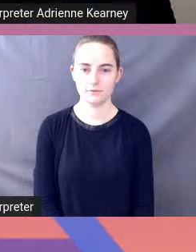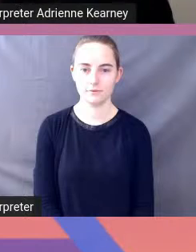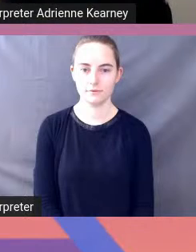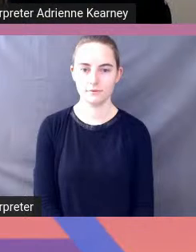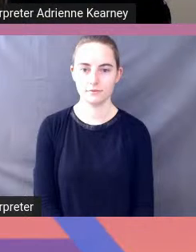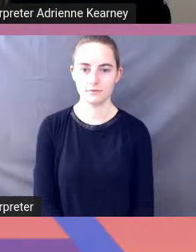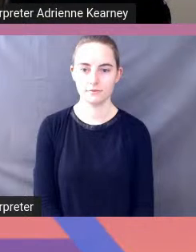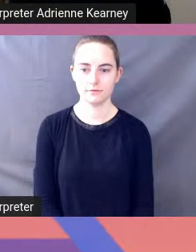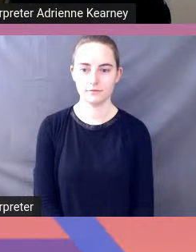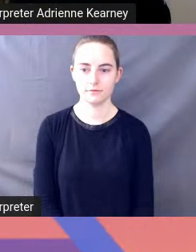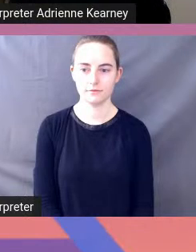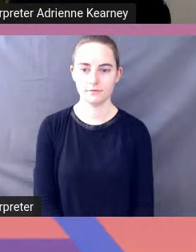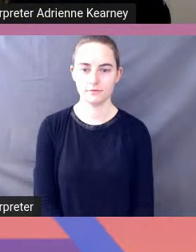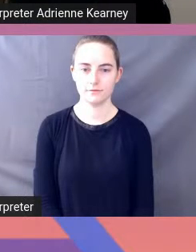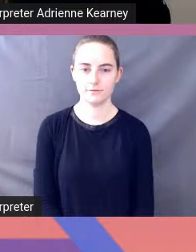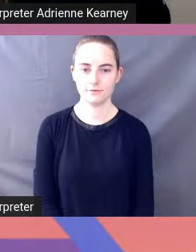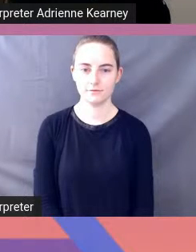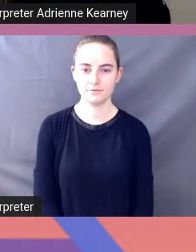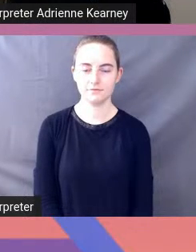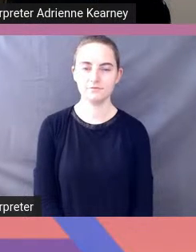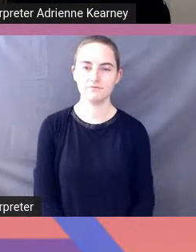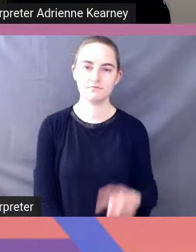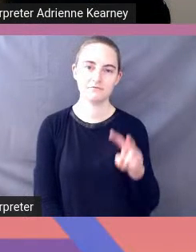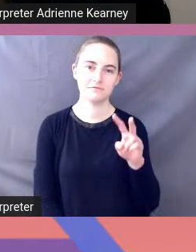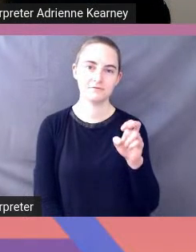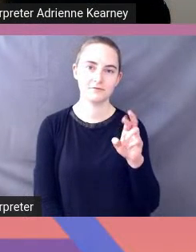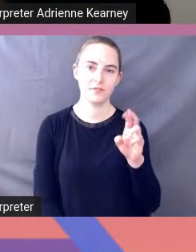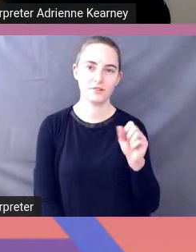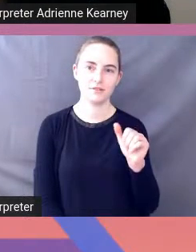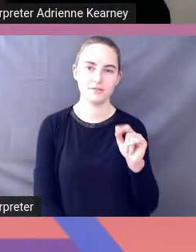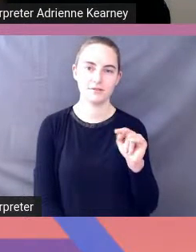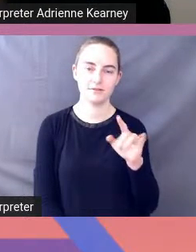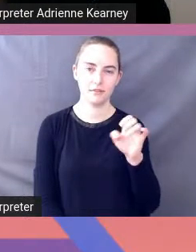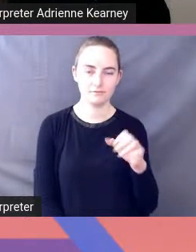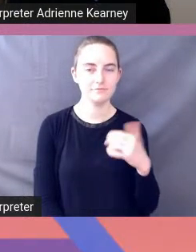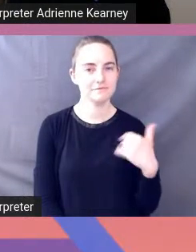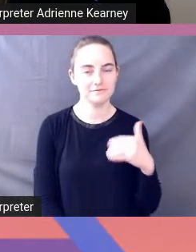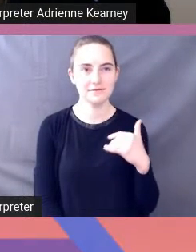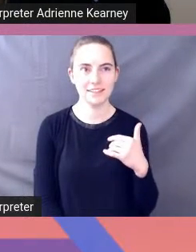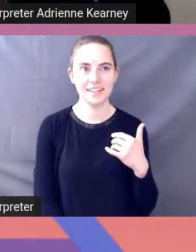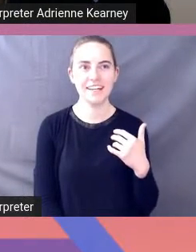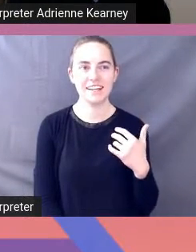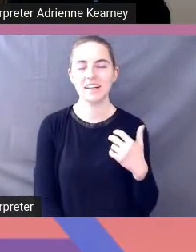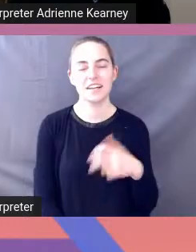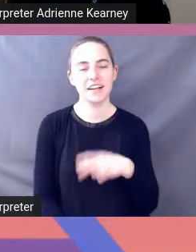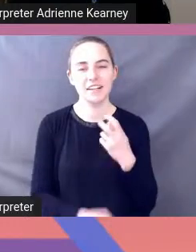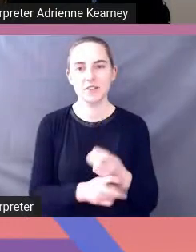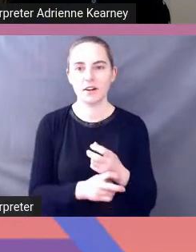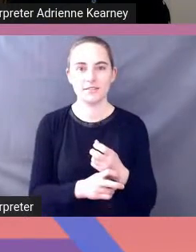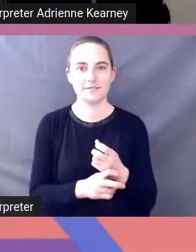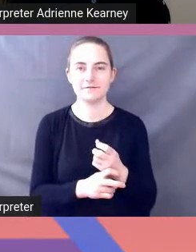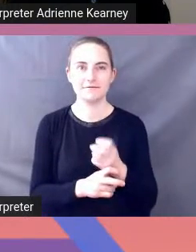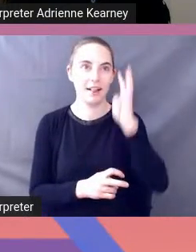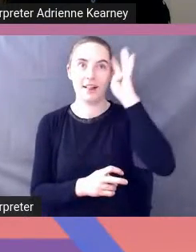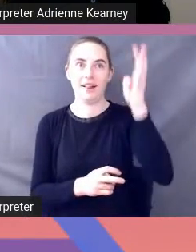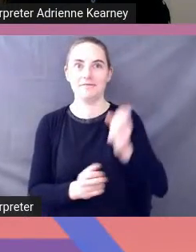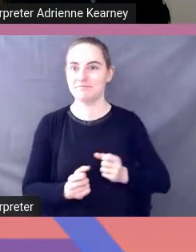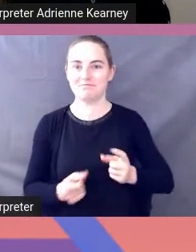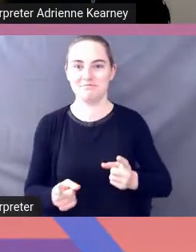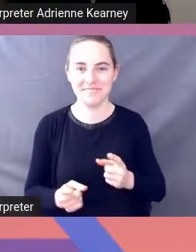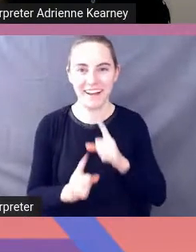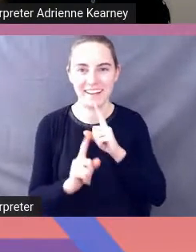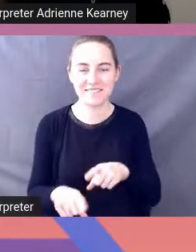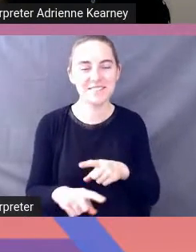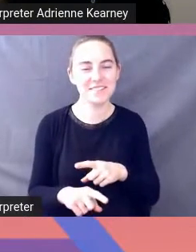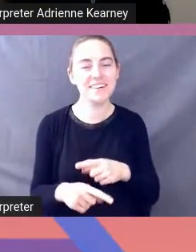It's a great question. It's one of those things where it's tough because you got to answer on the spot. You almost have to think. Right. Trying